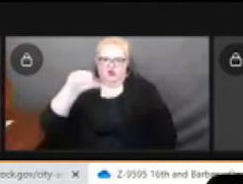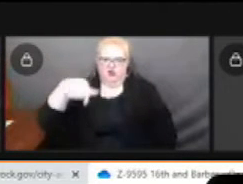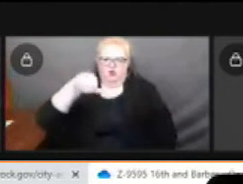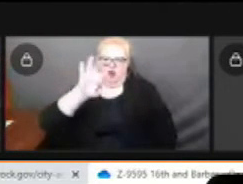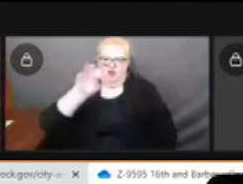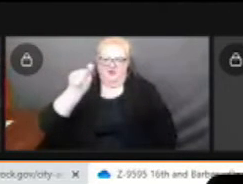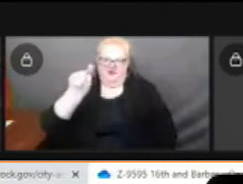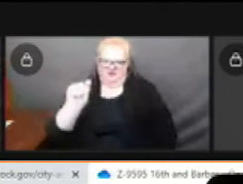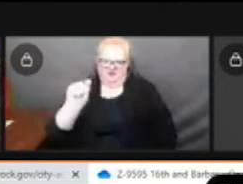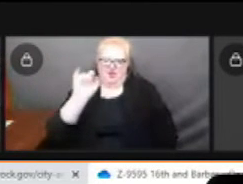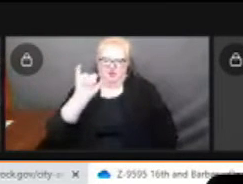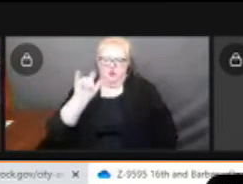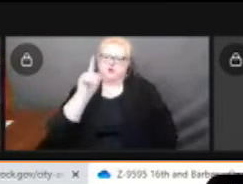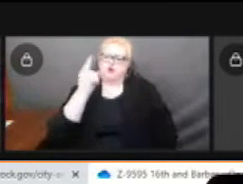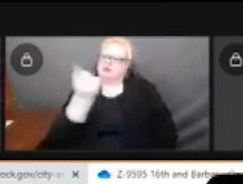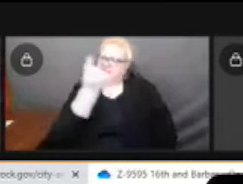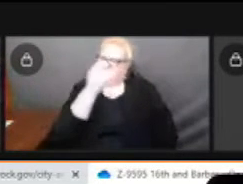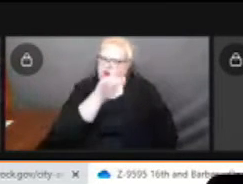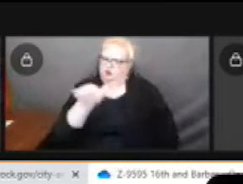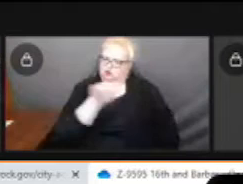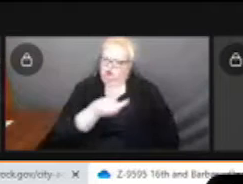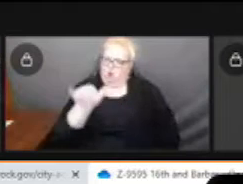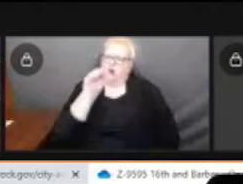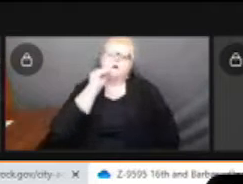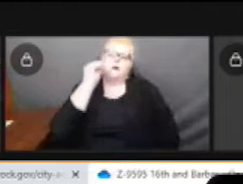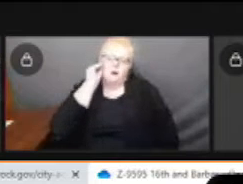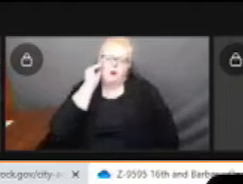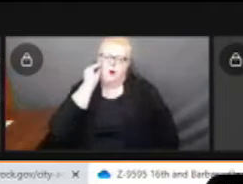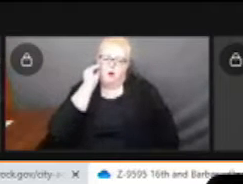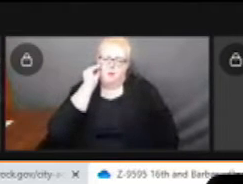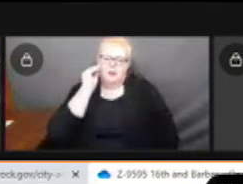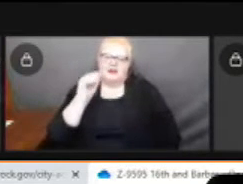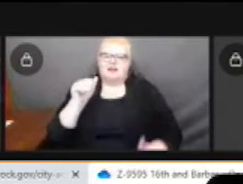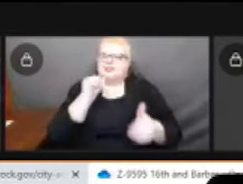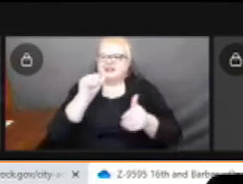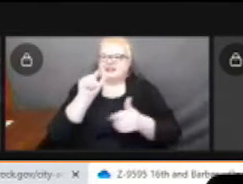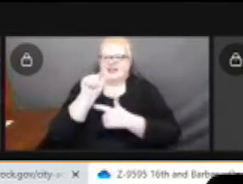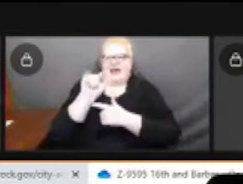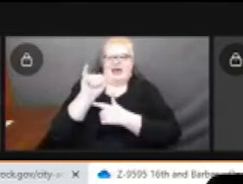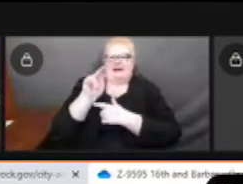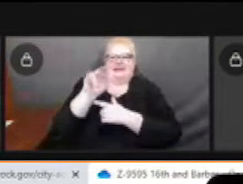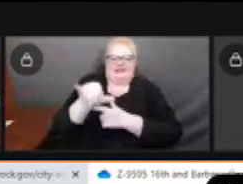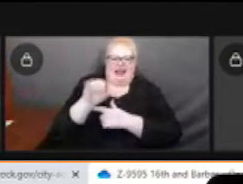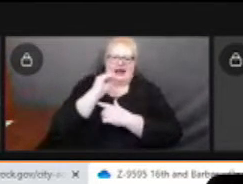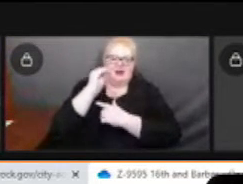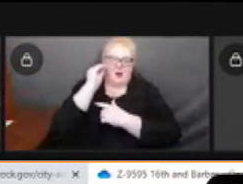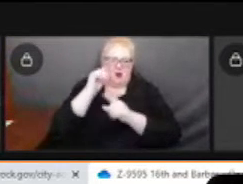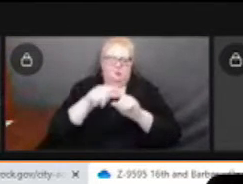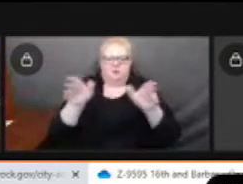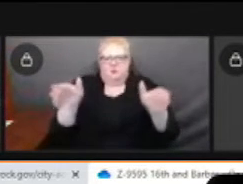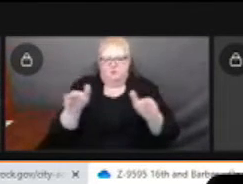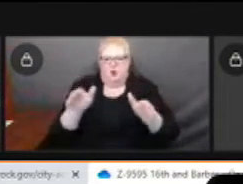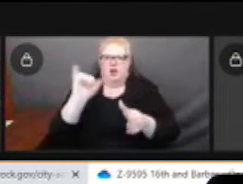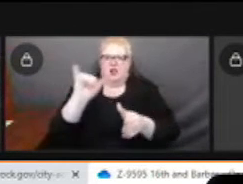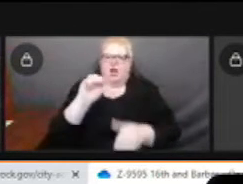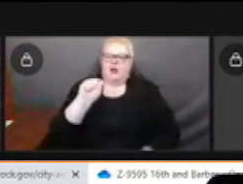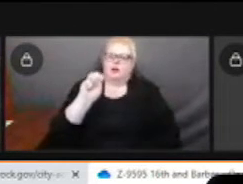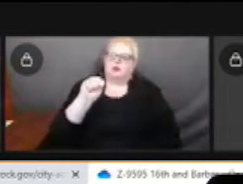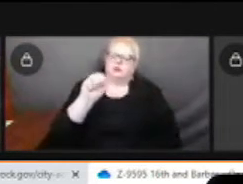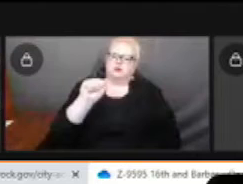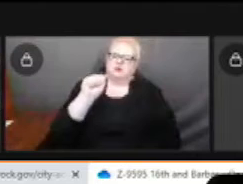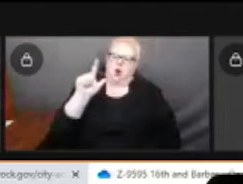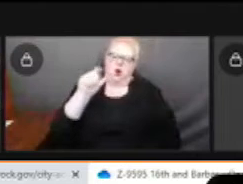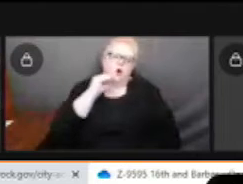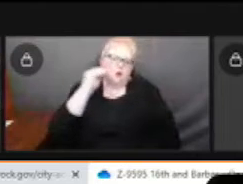you would just have these, something, it's not quite a tiny home. We'd probably refer to it as something closer to a small home.